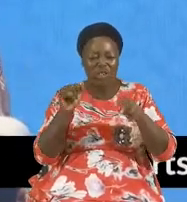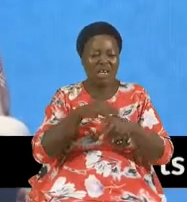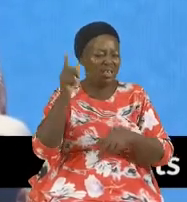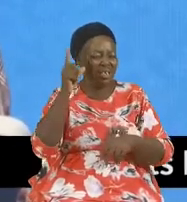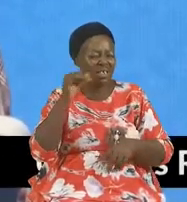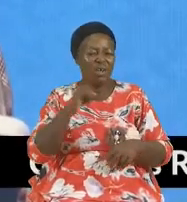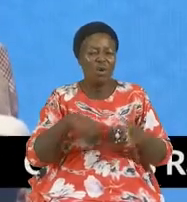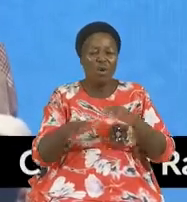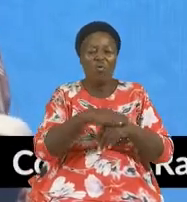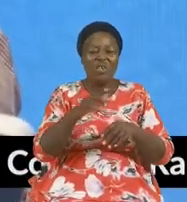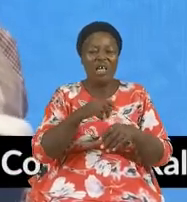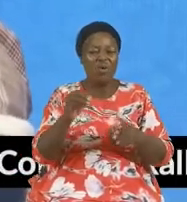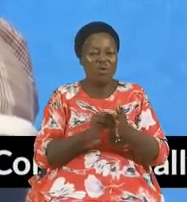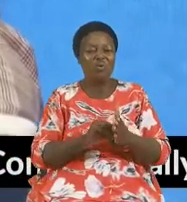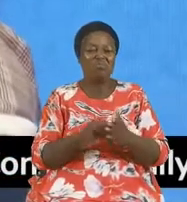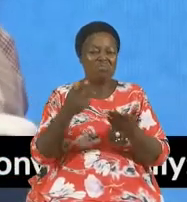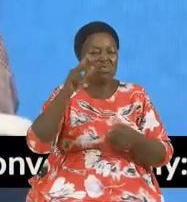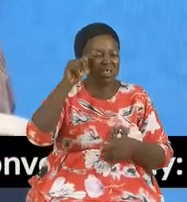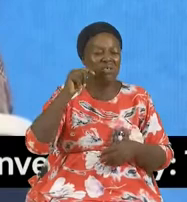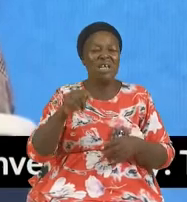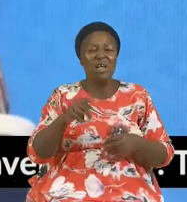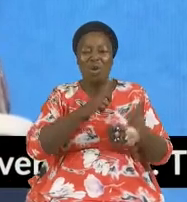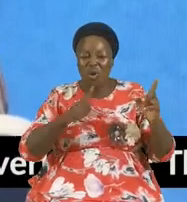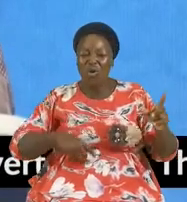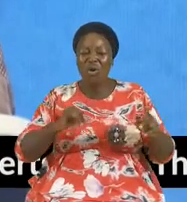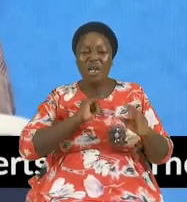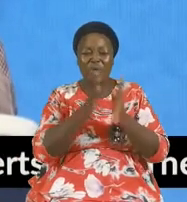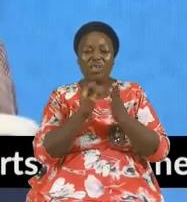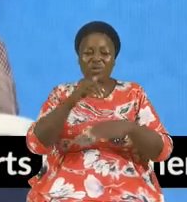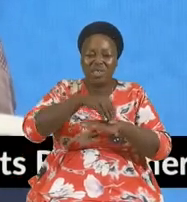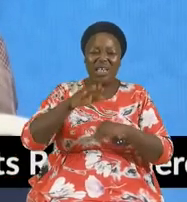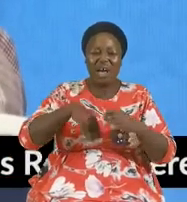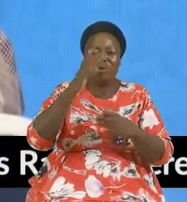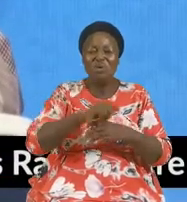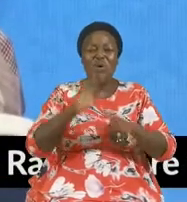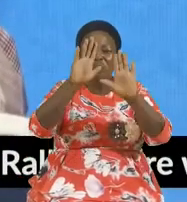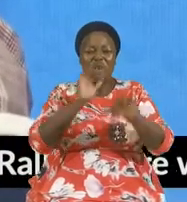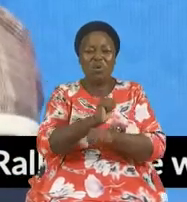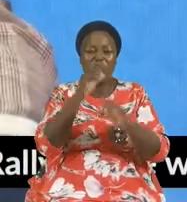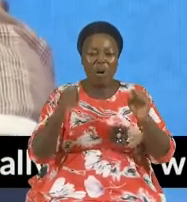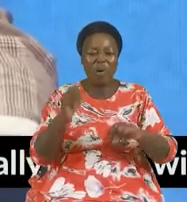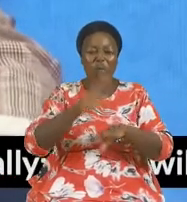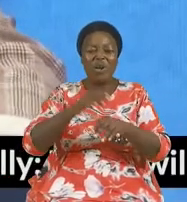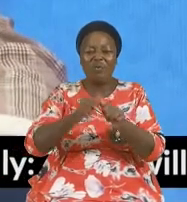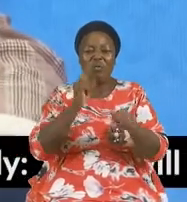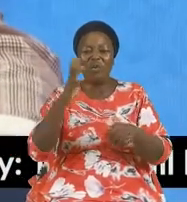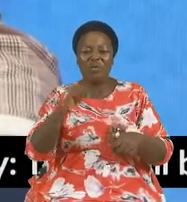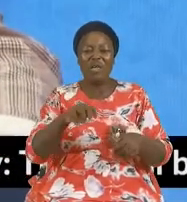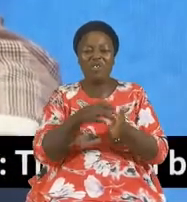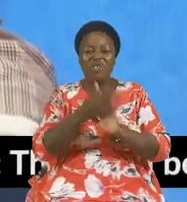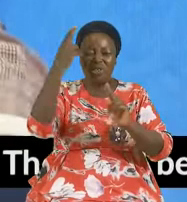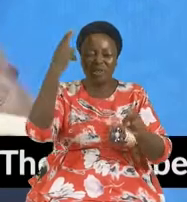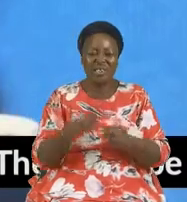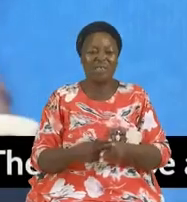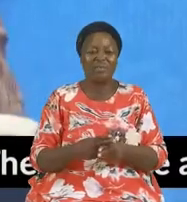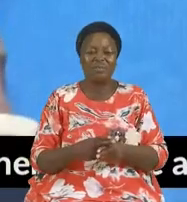in their private homes, as they are watching and listening over their own system, oh Lord, send forth your miracle